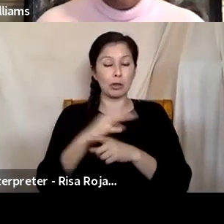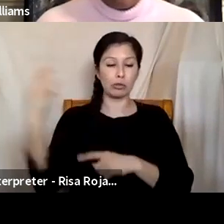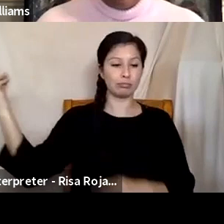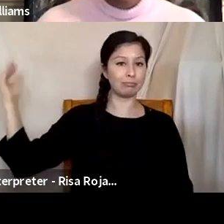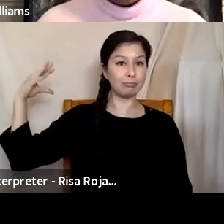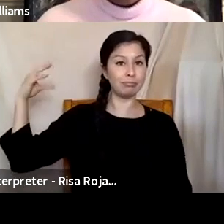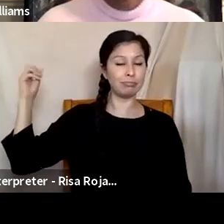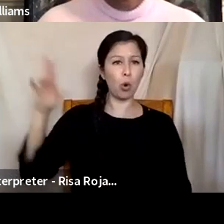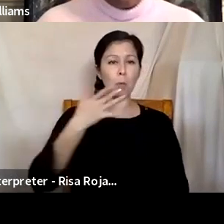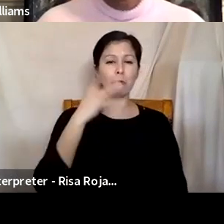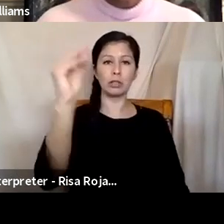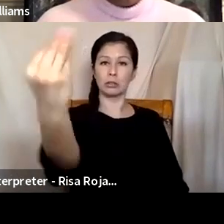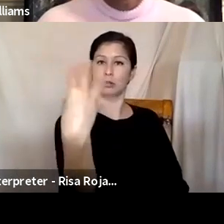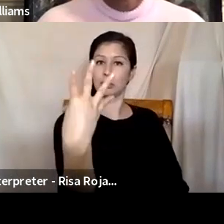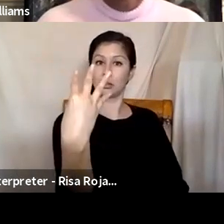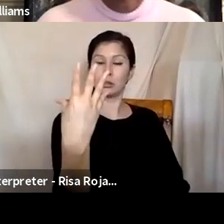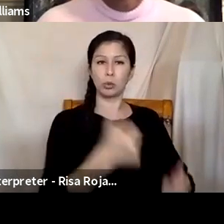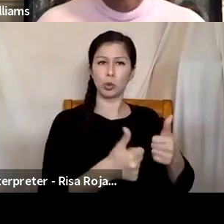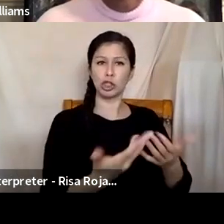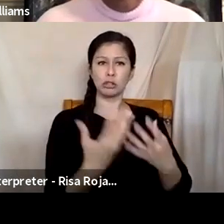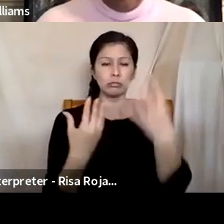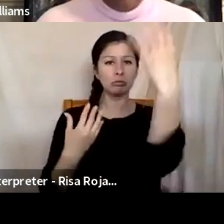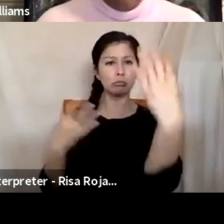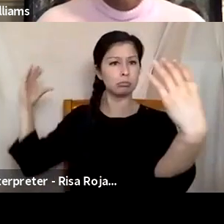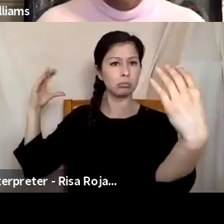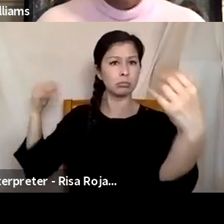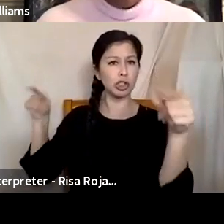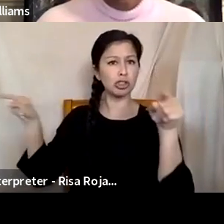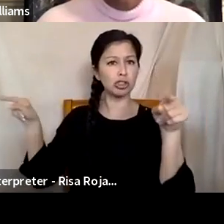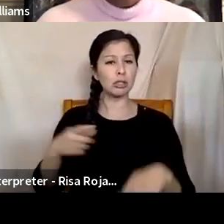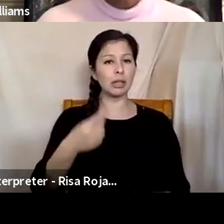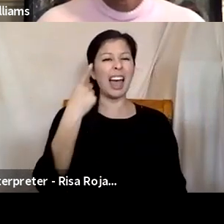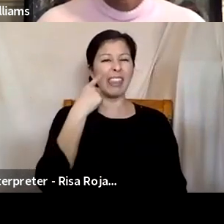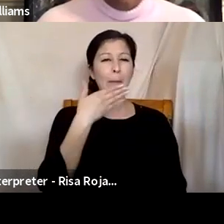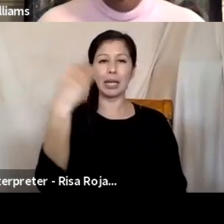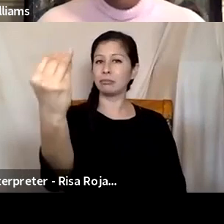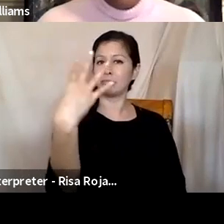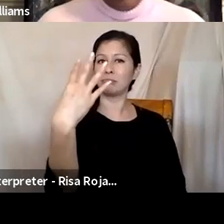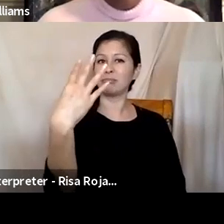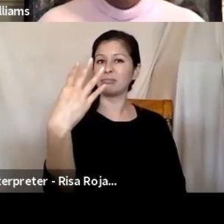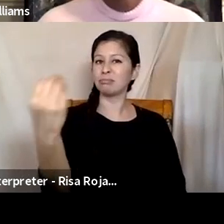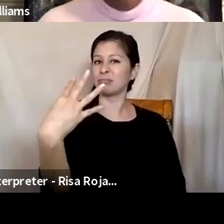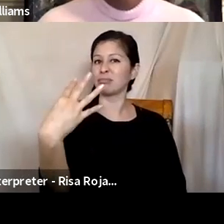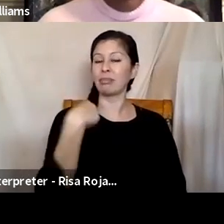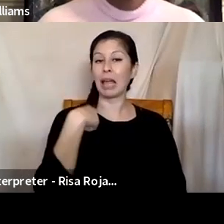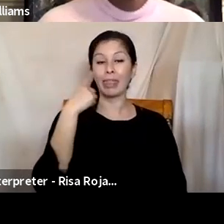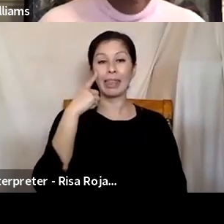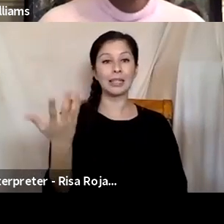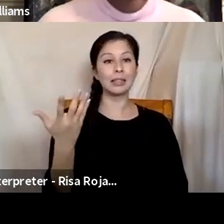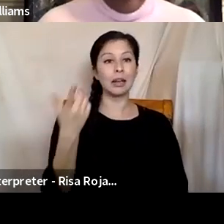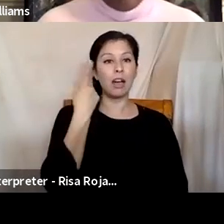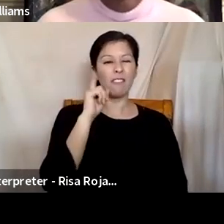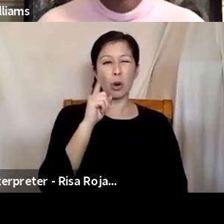view, or do you keep your face on camera? I think you should keep your face on camera. I think